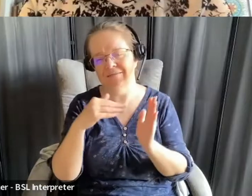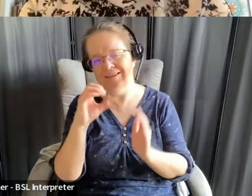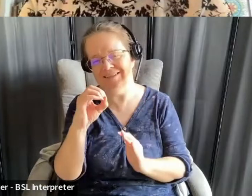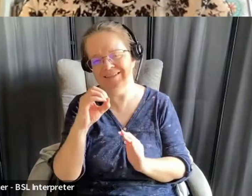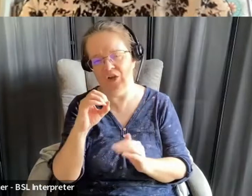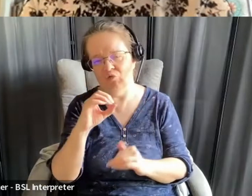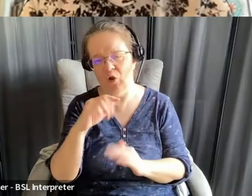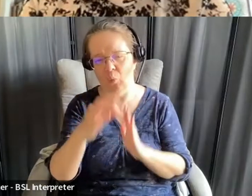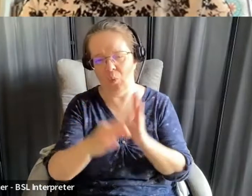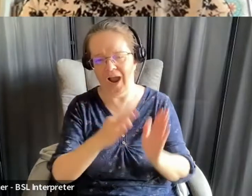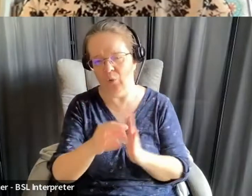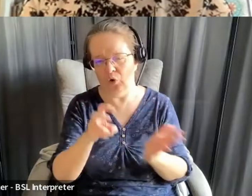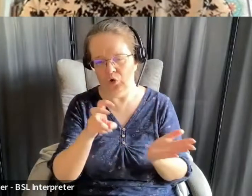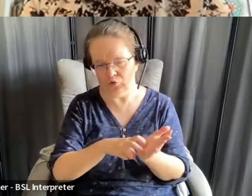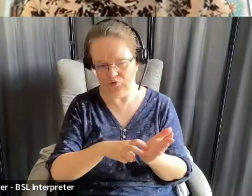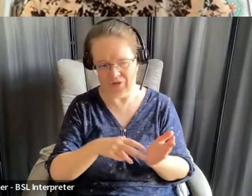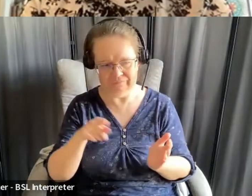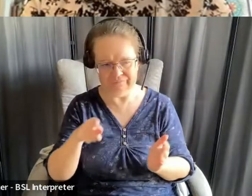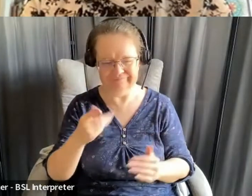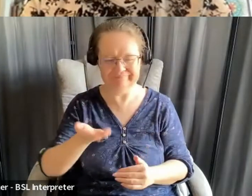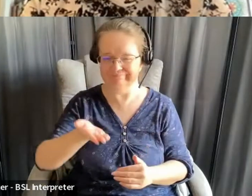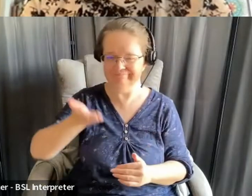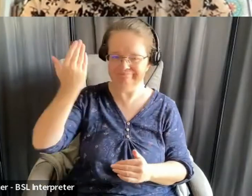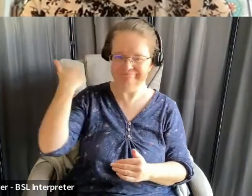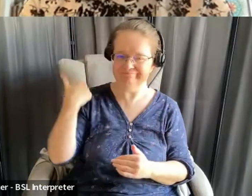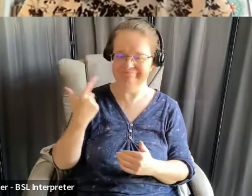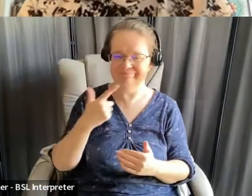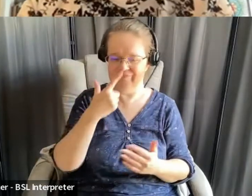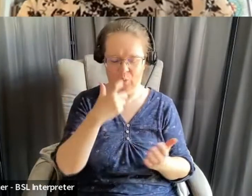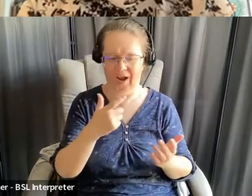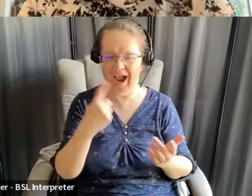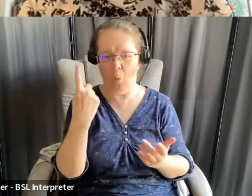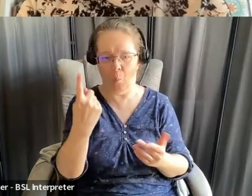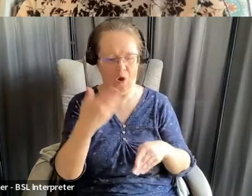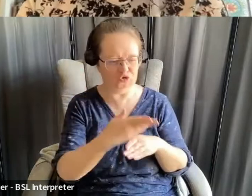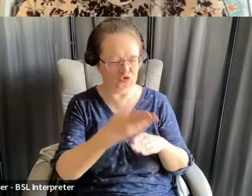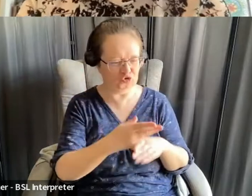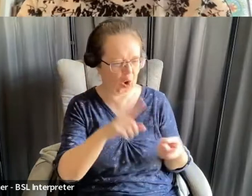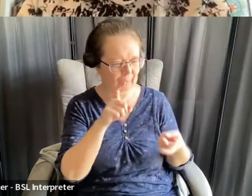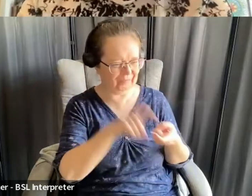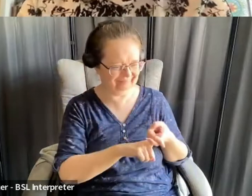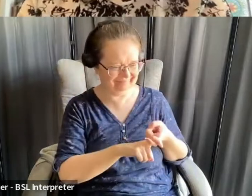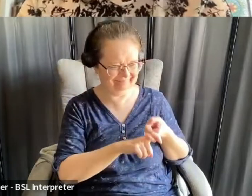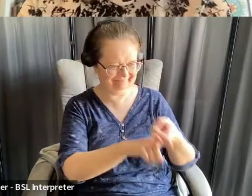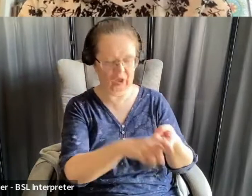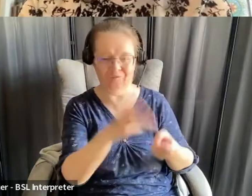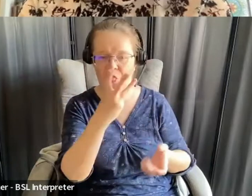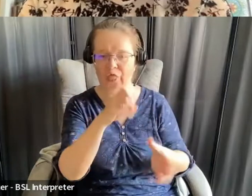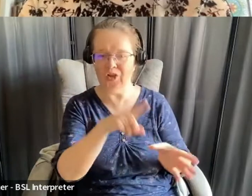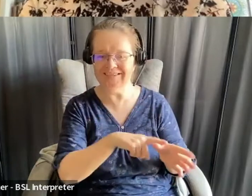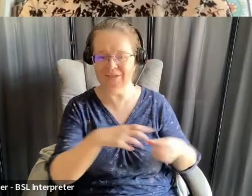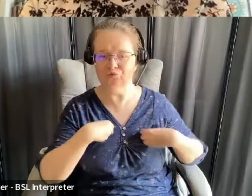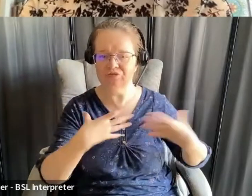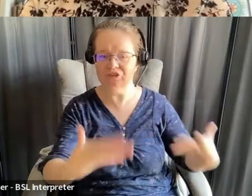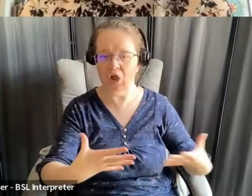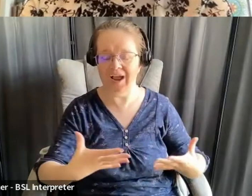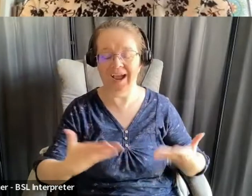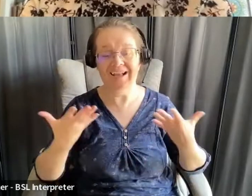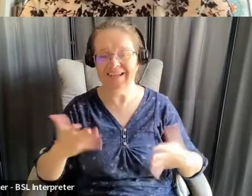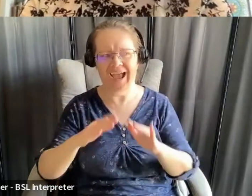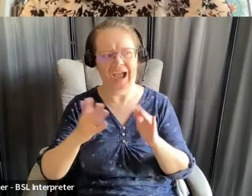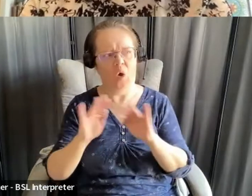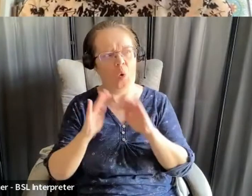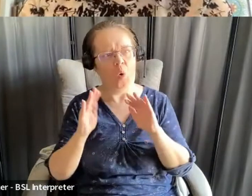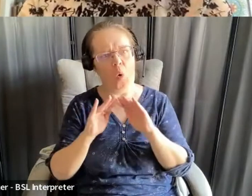know it's not the way it used to be many years ago, where you would slot into one job and you stayed in it for 30 years. The world of work is a little more chaotic. It's much